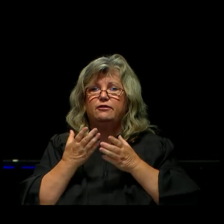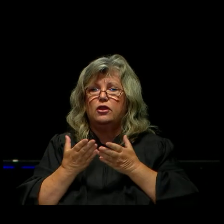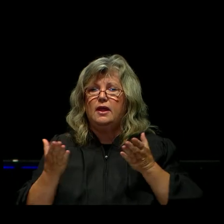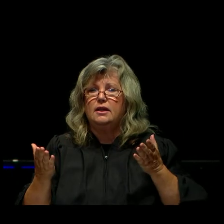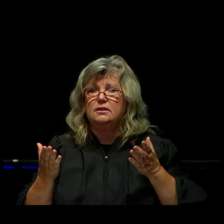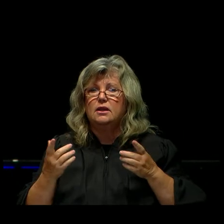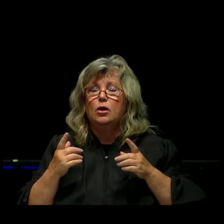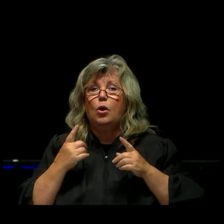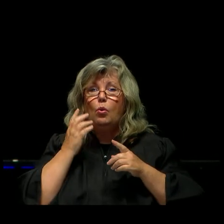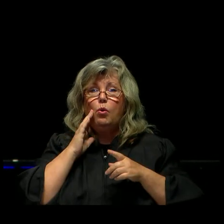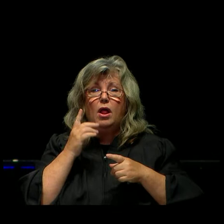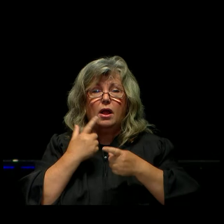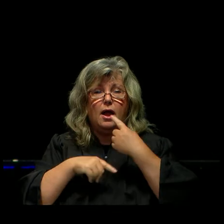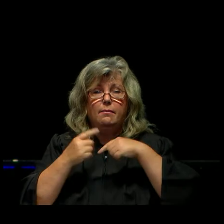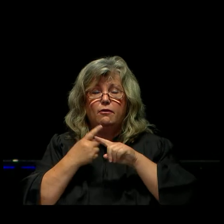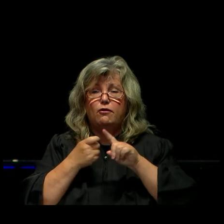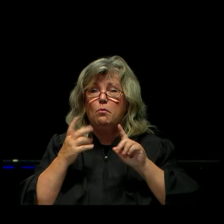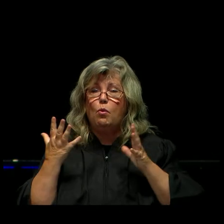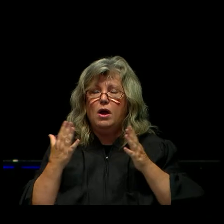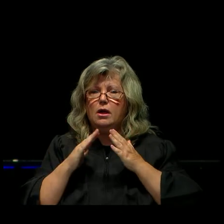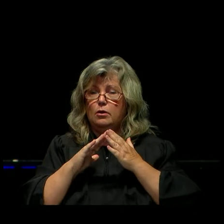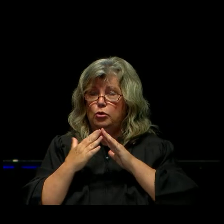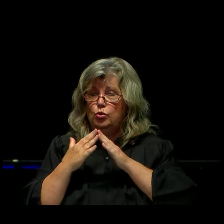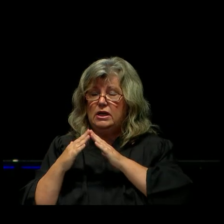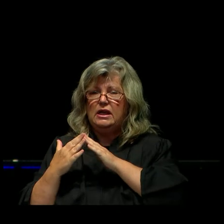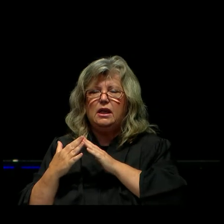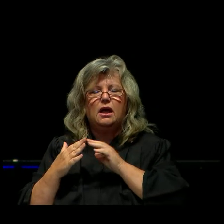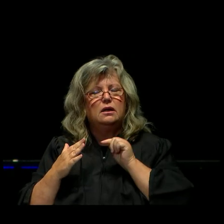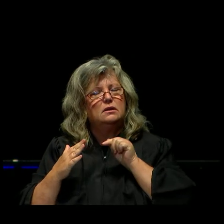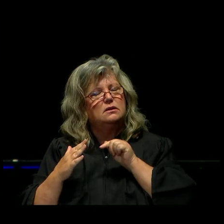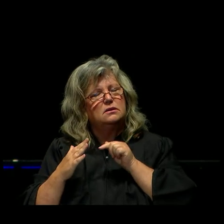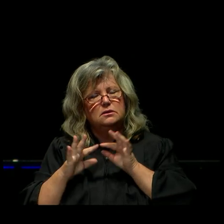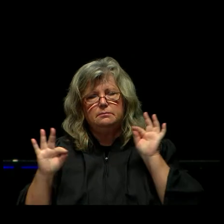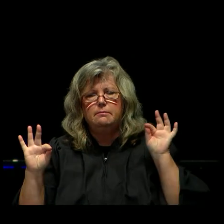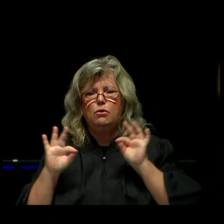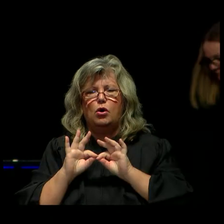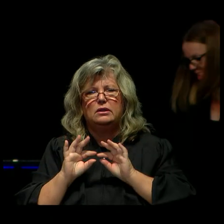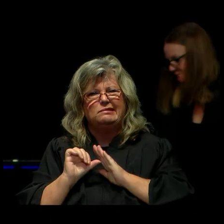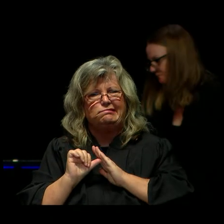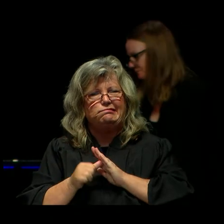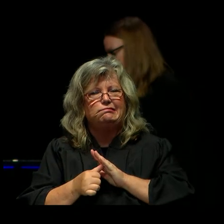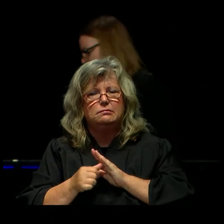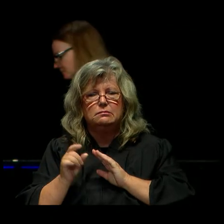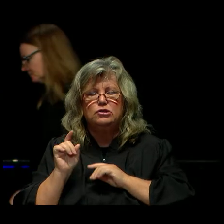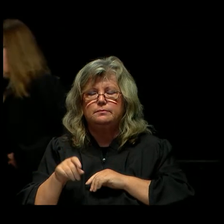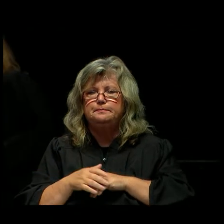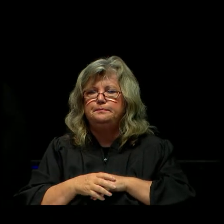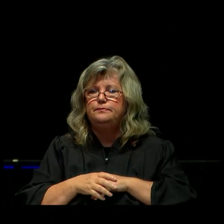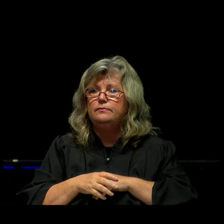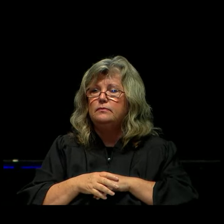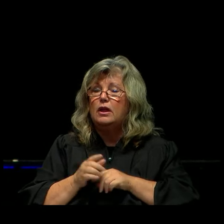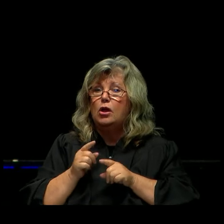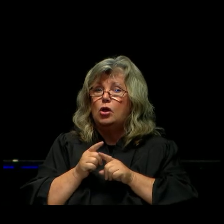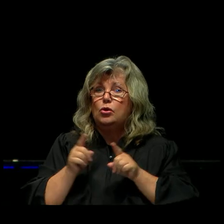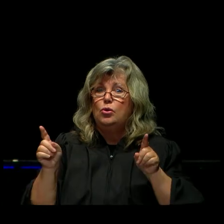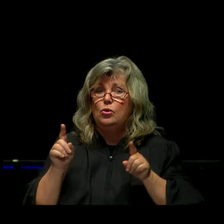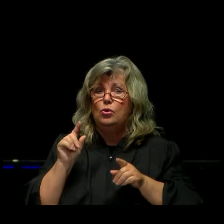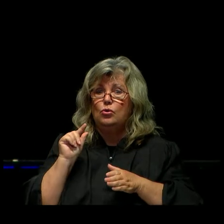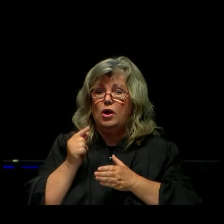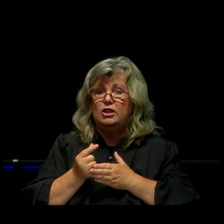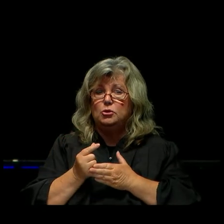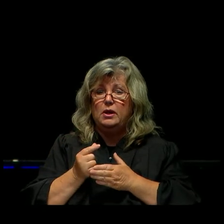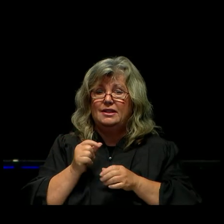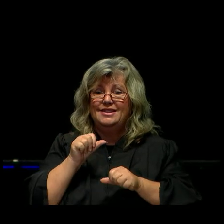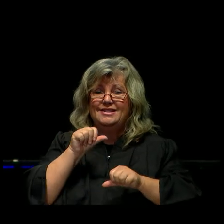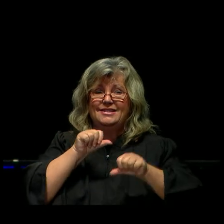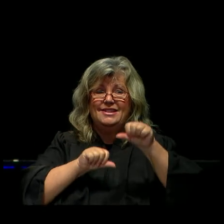community. So I think the emphasis on community here is so important. And as graduating science students,